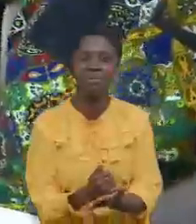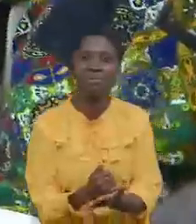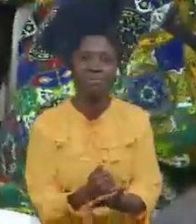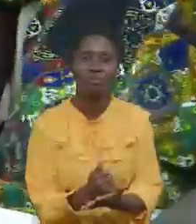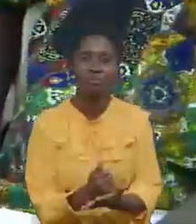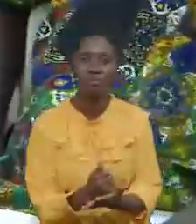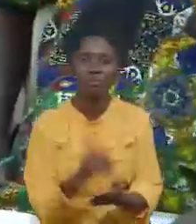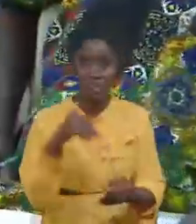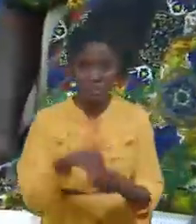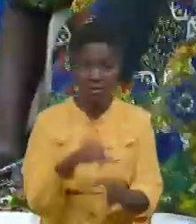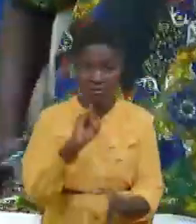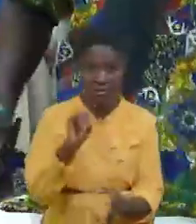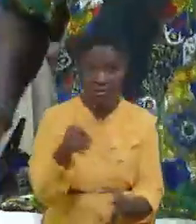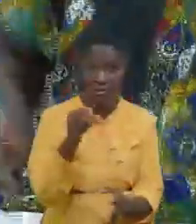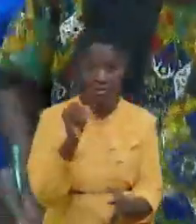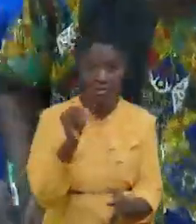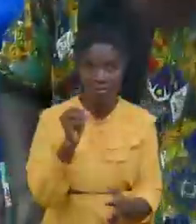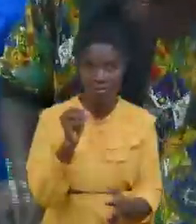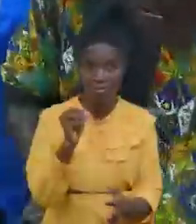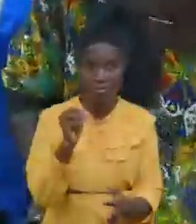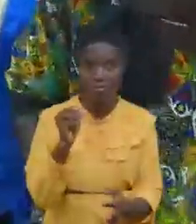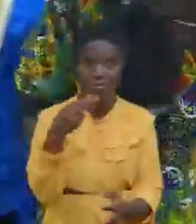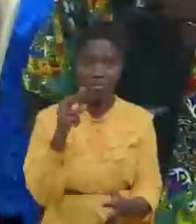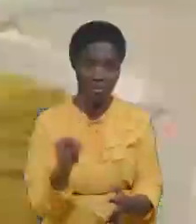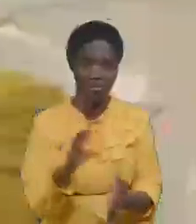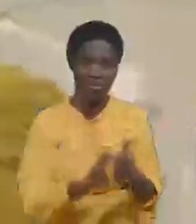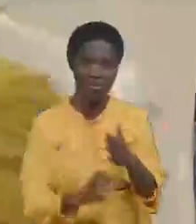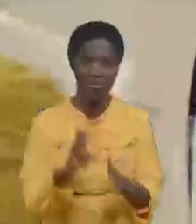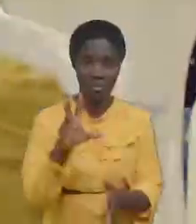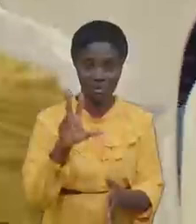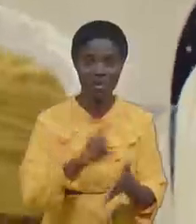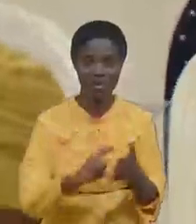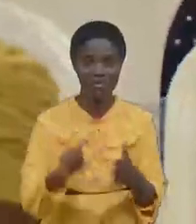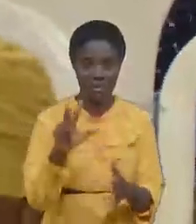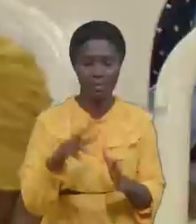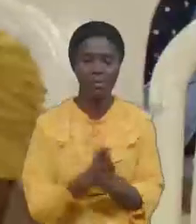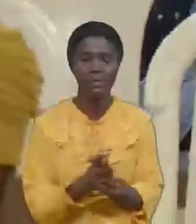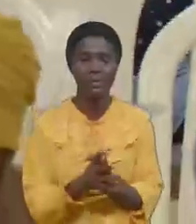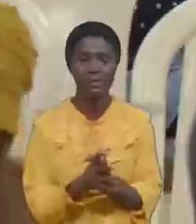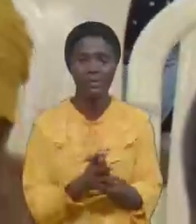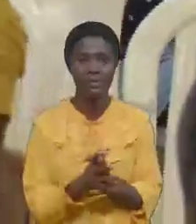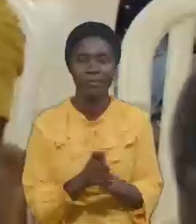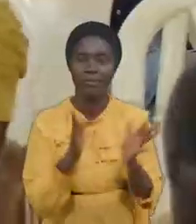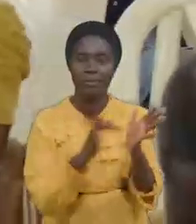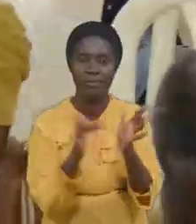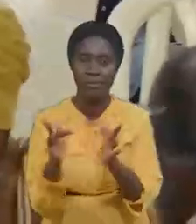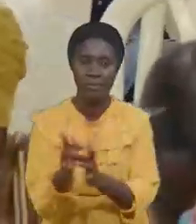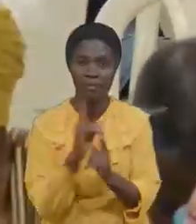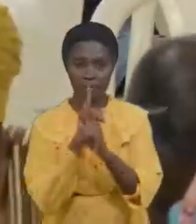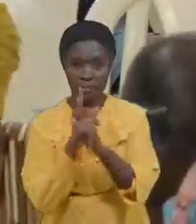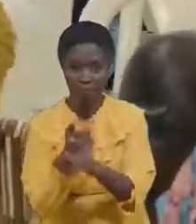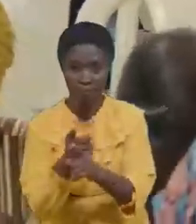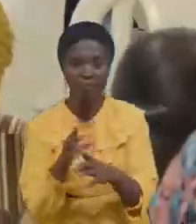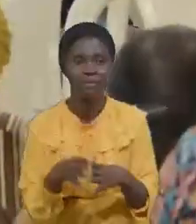at John chapter 3, verse 3. Jesus